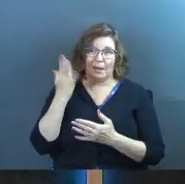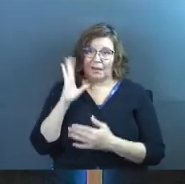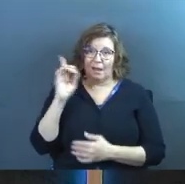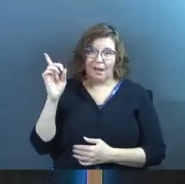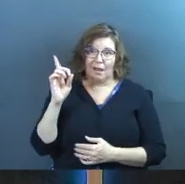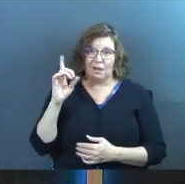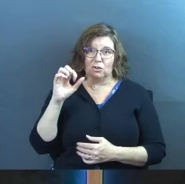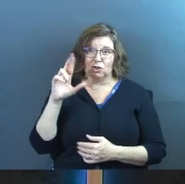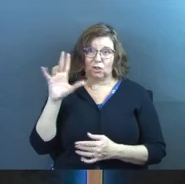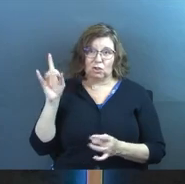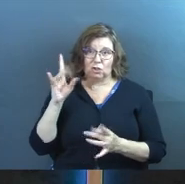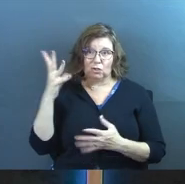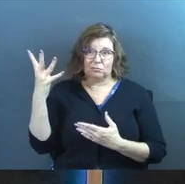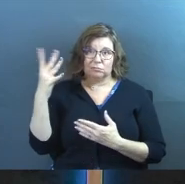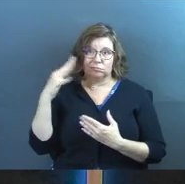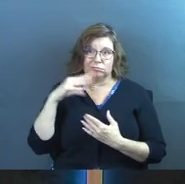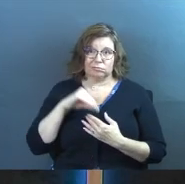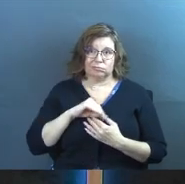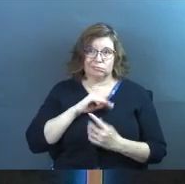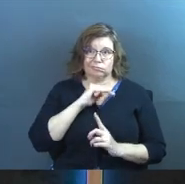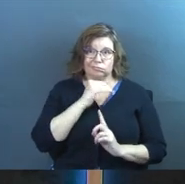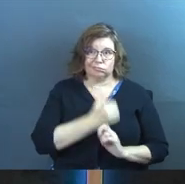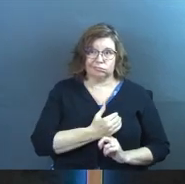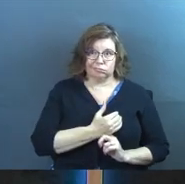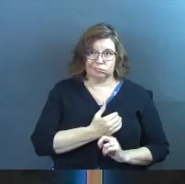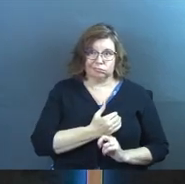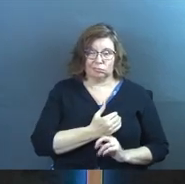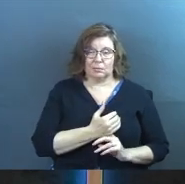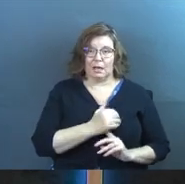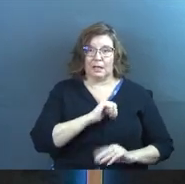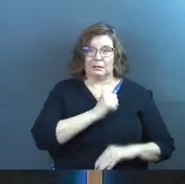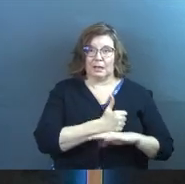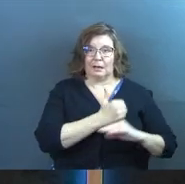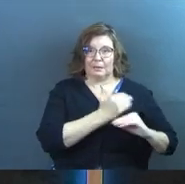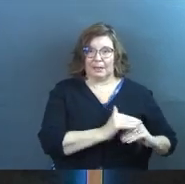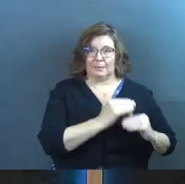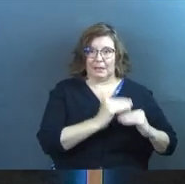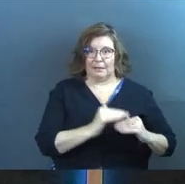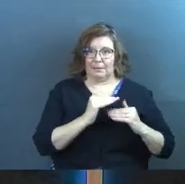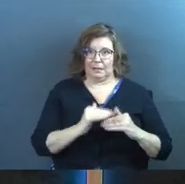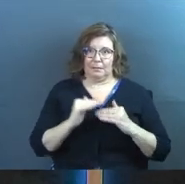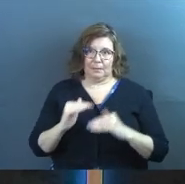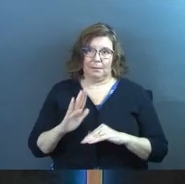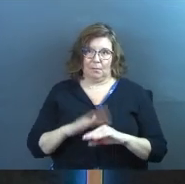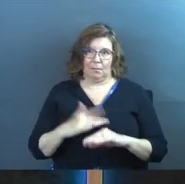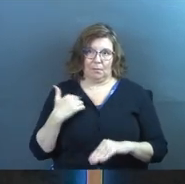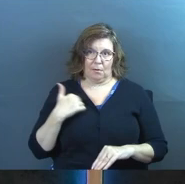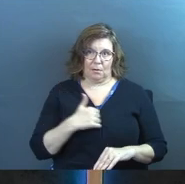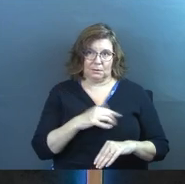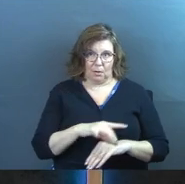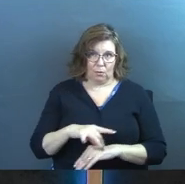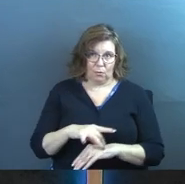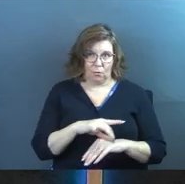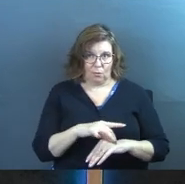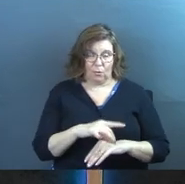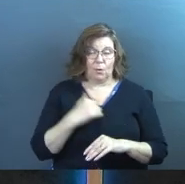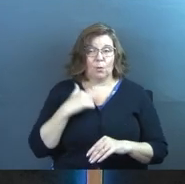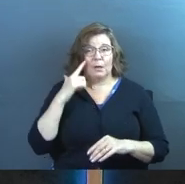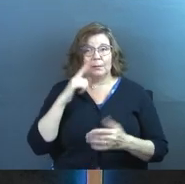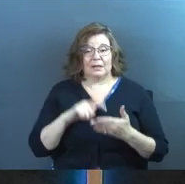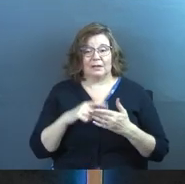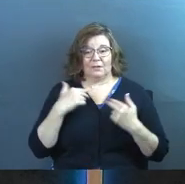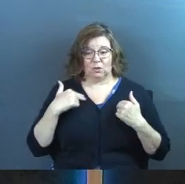the curse came into this world. And we believe all kinds of limitation came on this earth. We believe